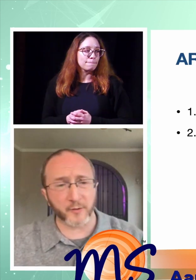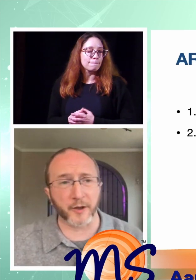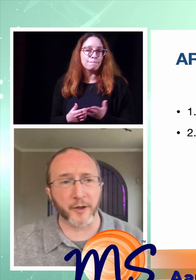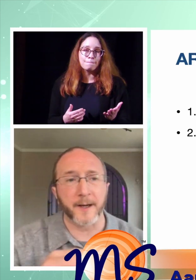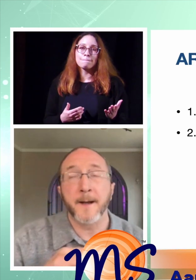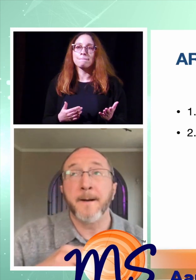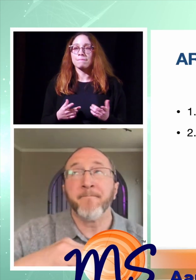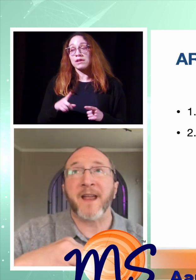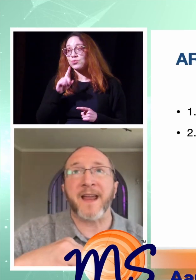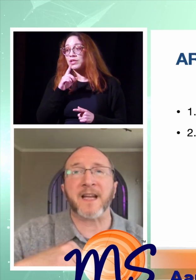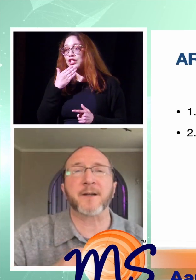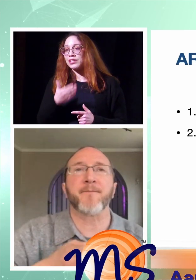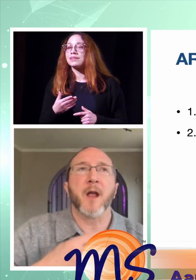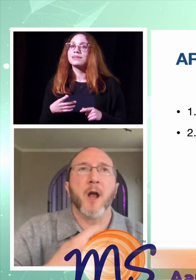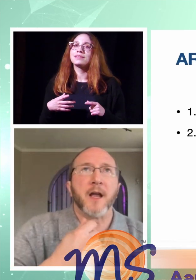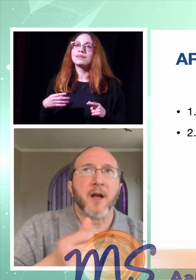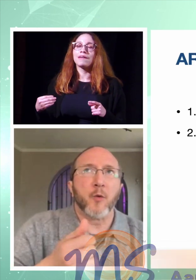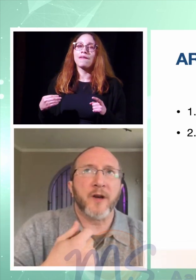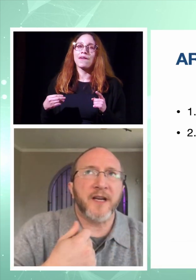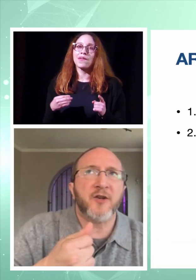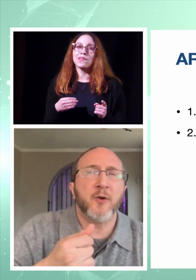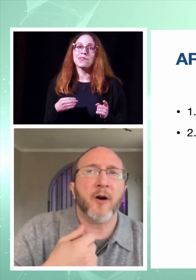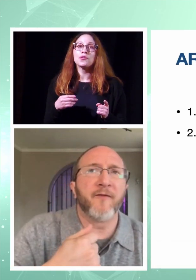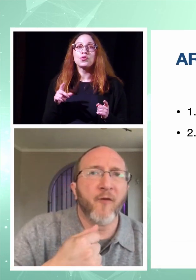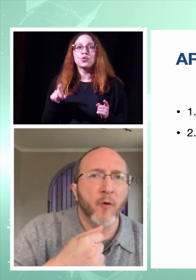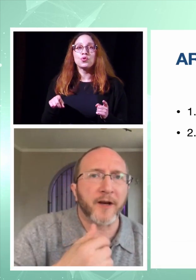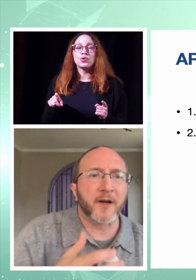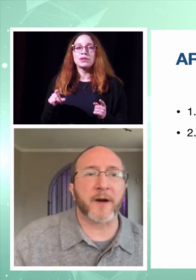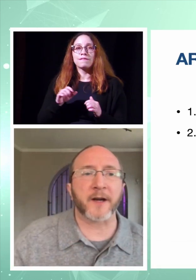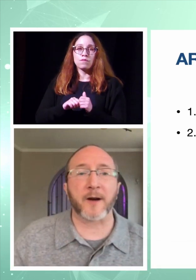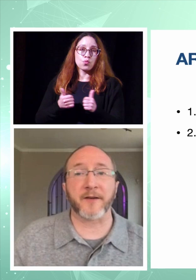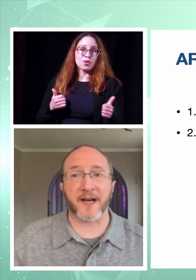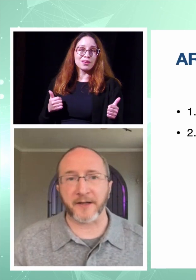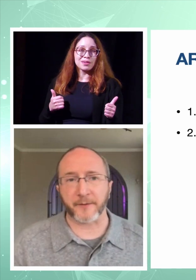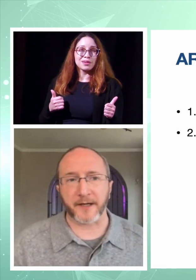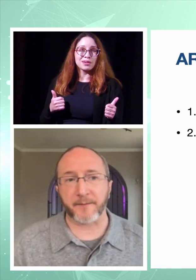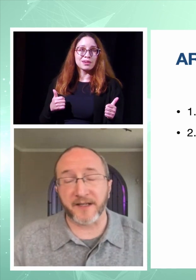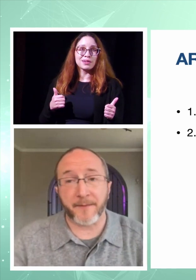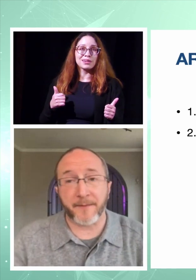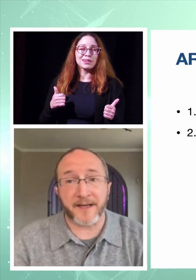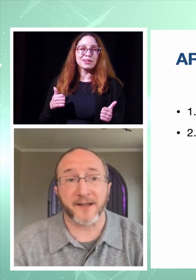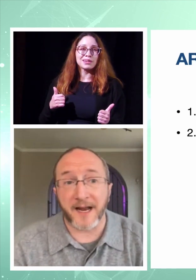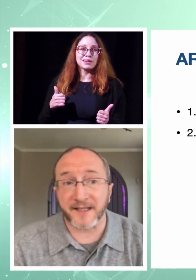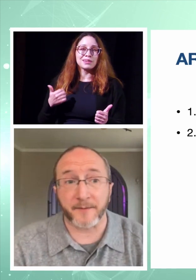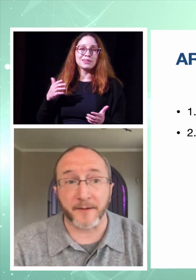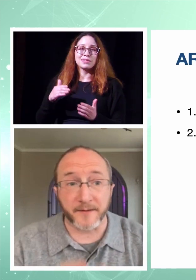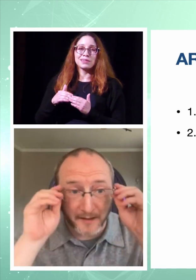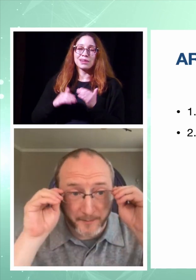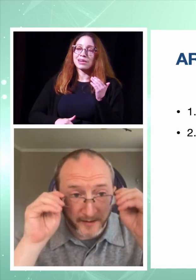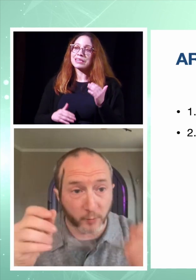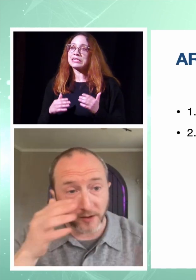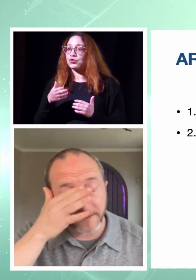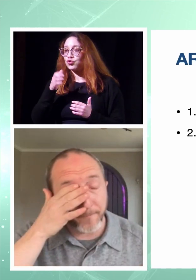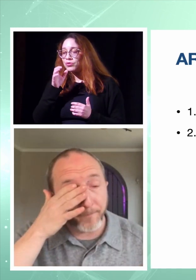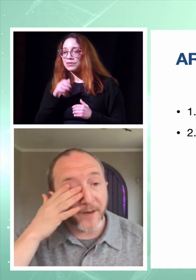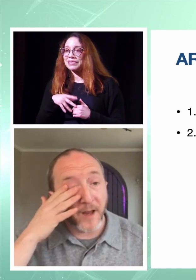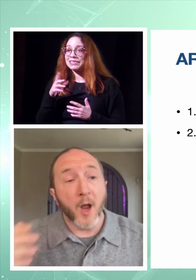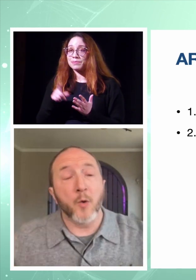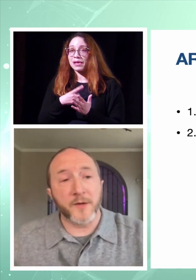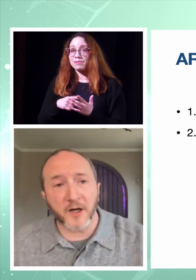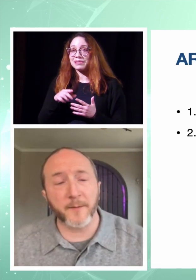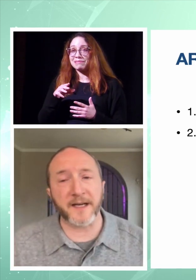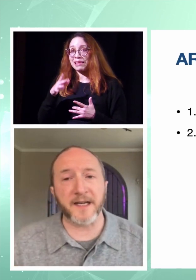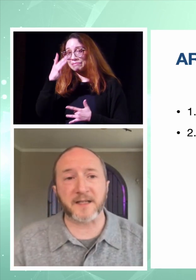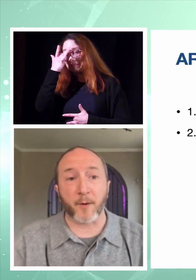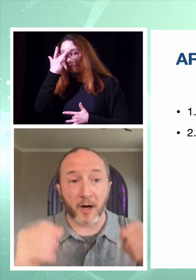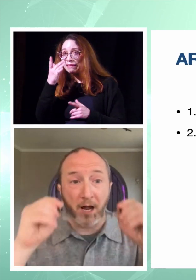Oh, that's really good. And we need to avoid running around dehydrated because that makes a lot of symptoms much, much worse.